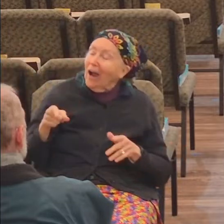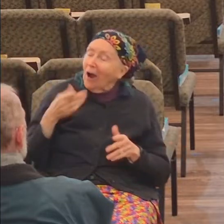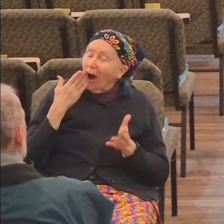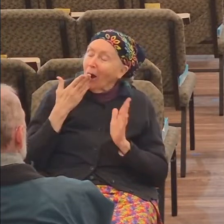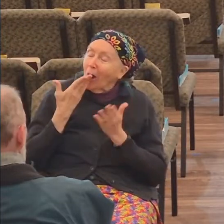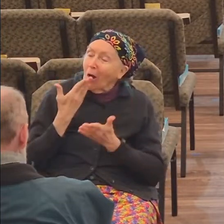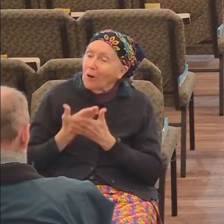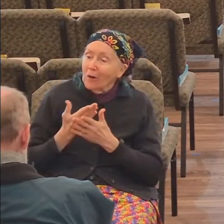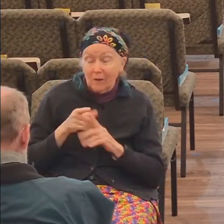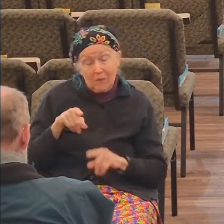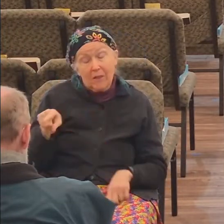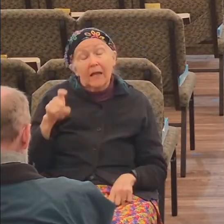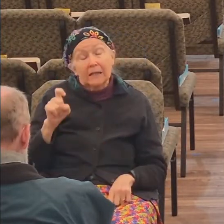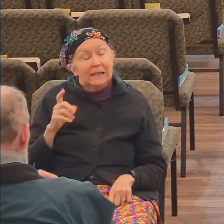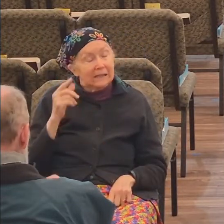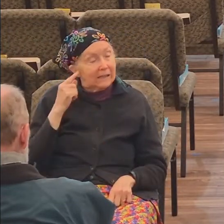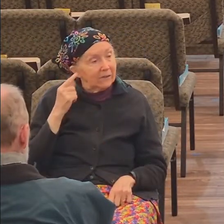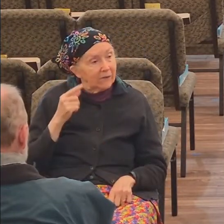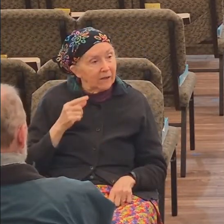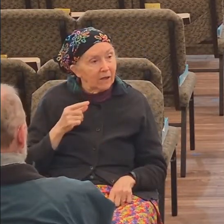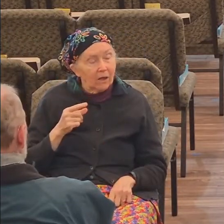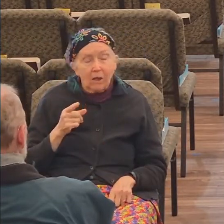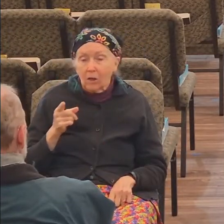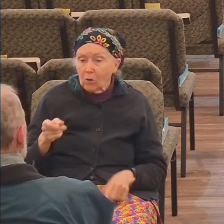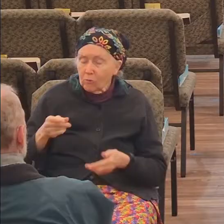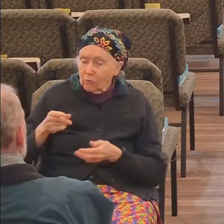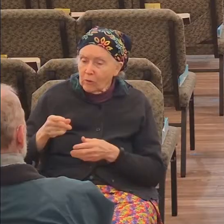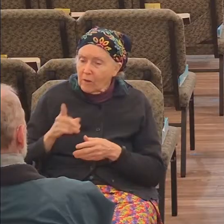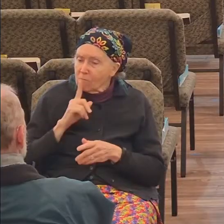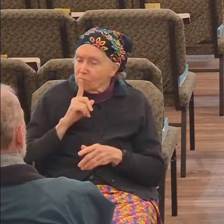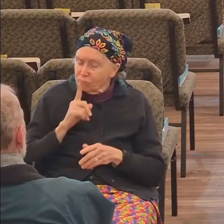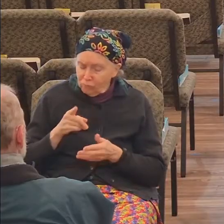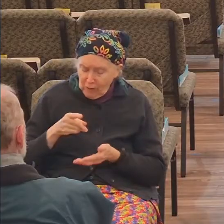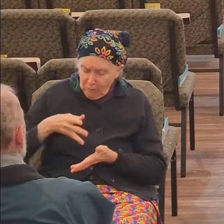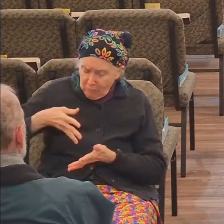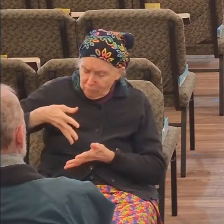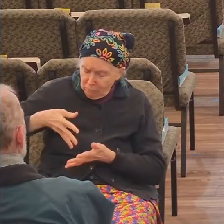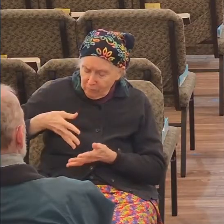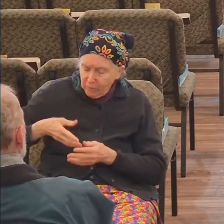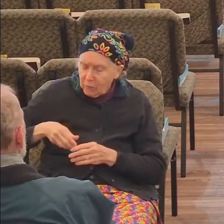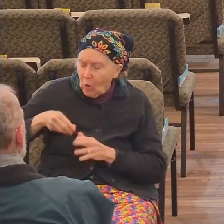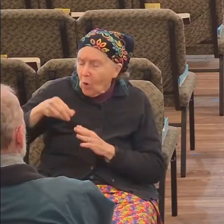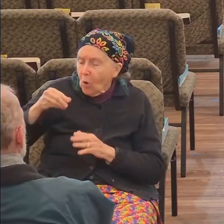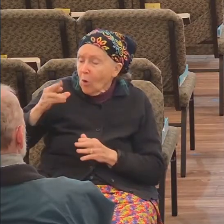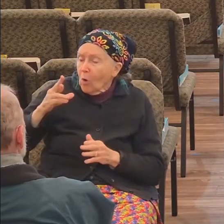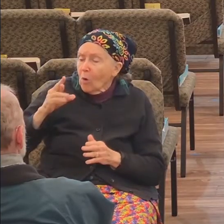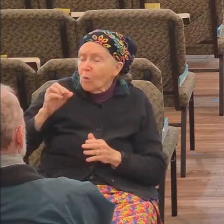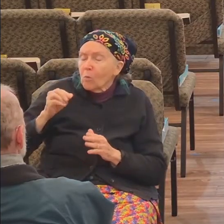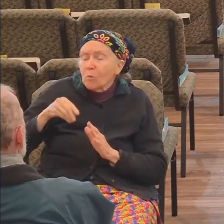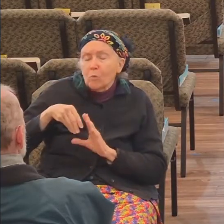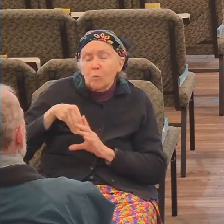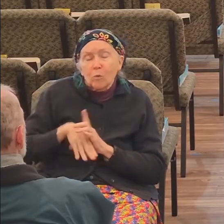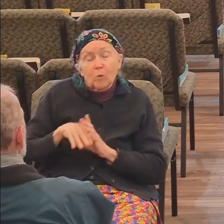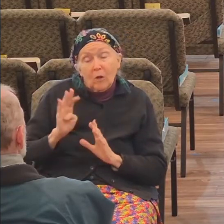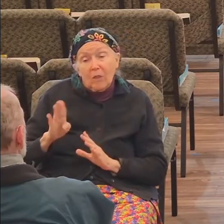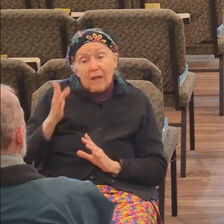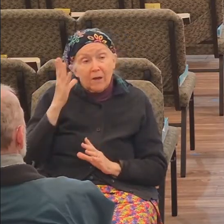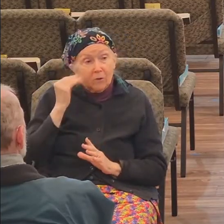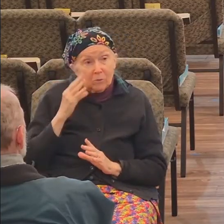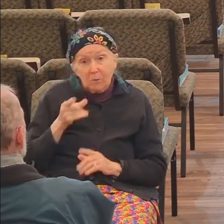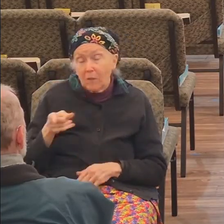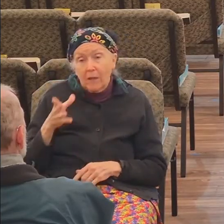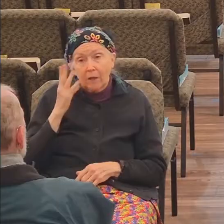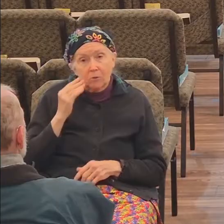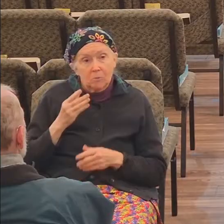The very root of their existence and what they have experienced. Okay, they experienced the Lord in some ways that,